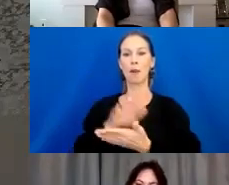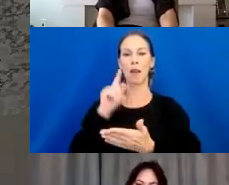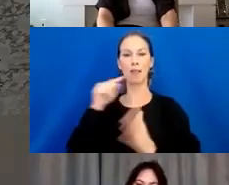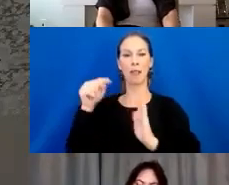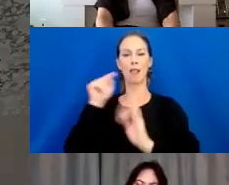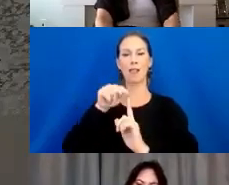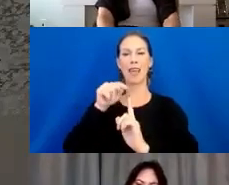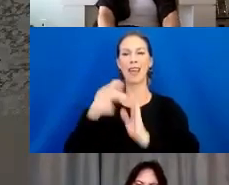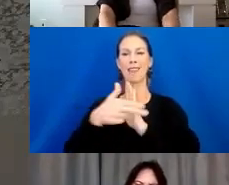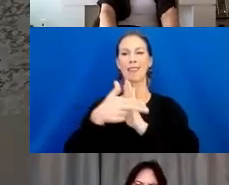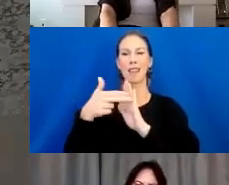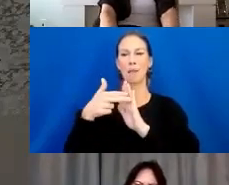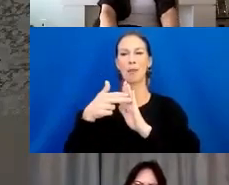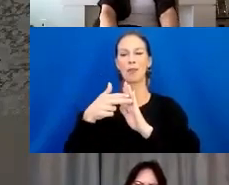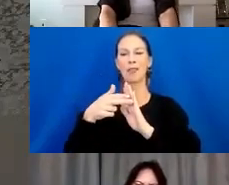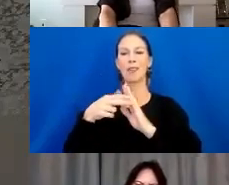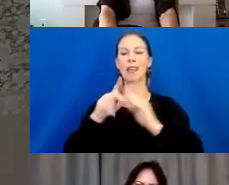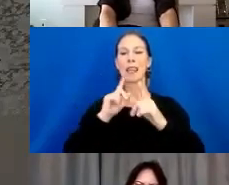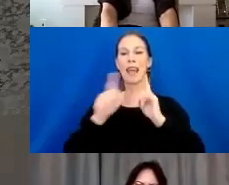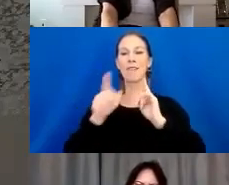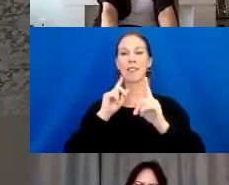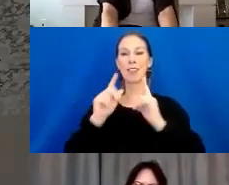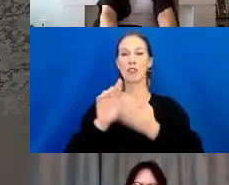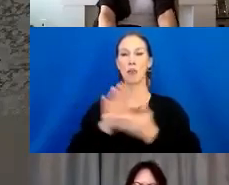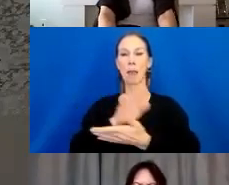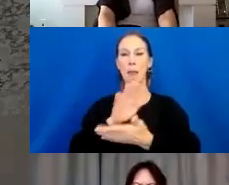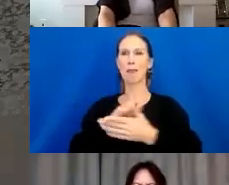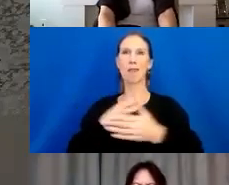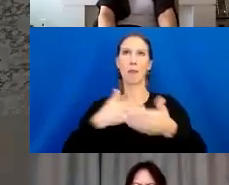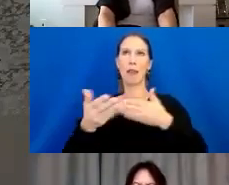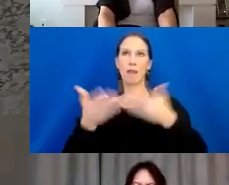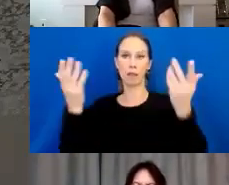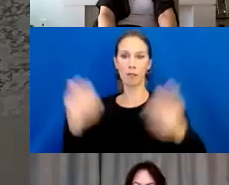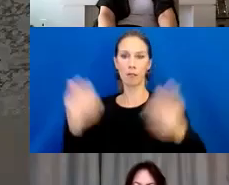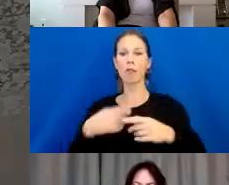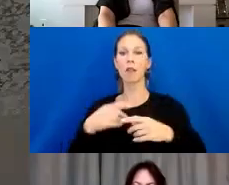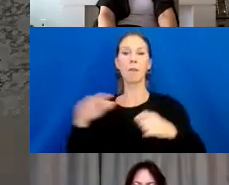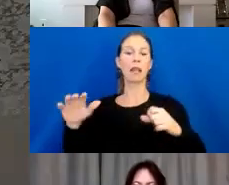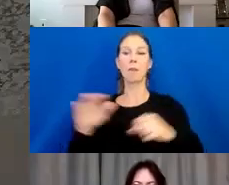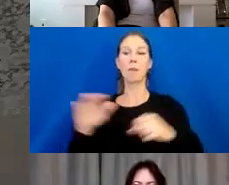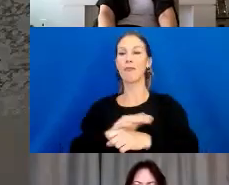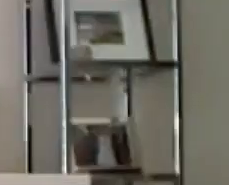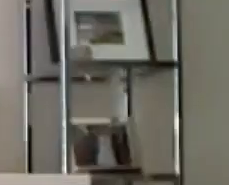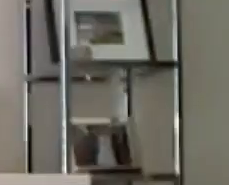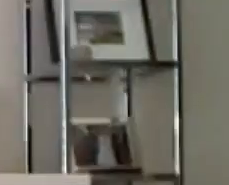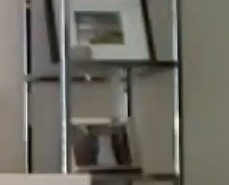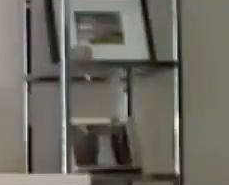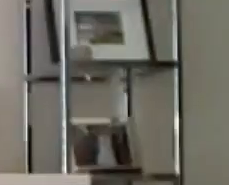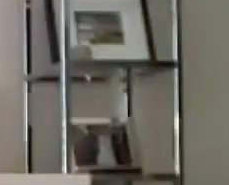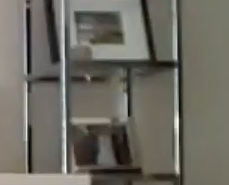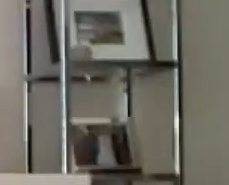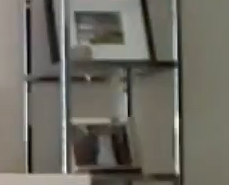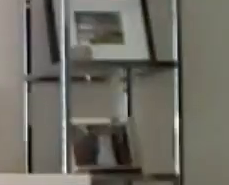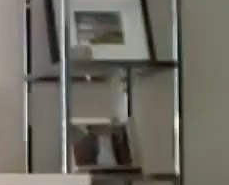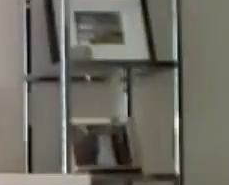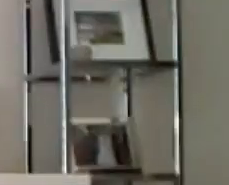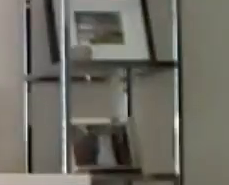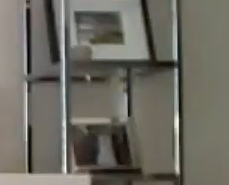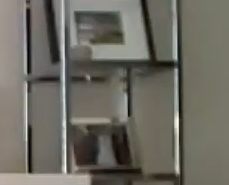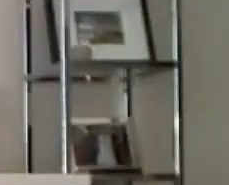we call them conversational papers or whatever. And they can be as full as you might want to make them as a regular paper